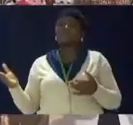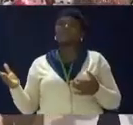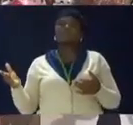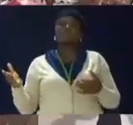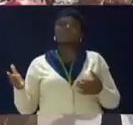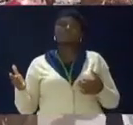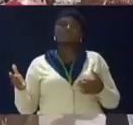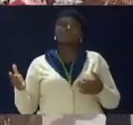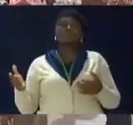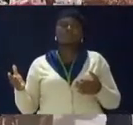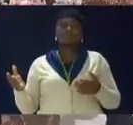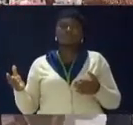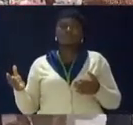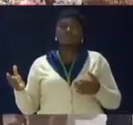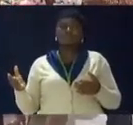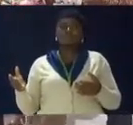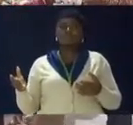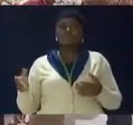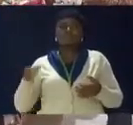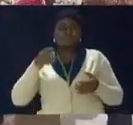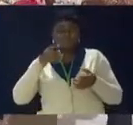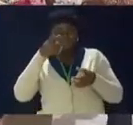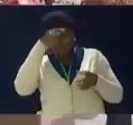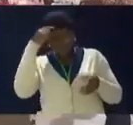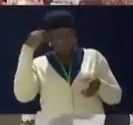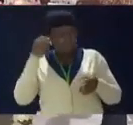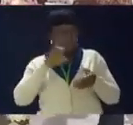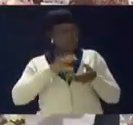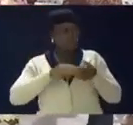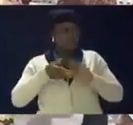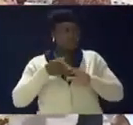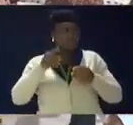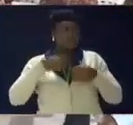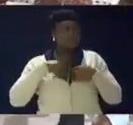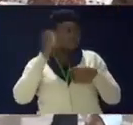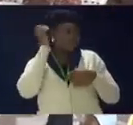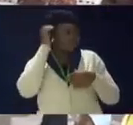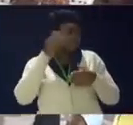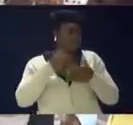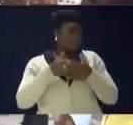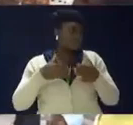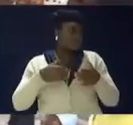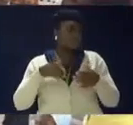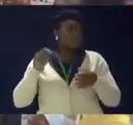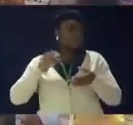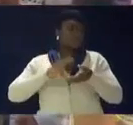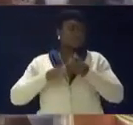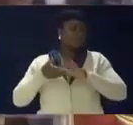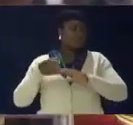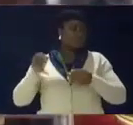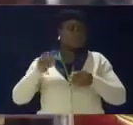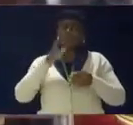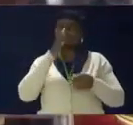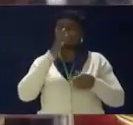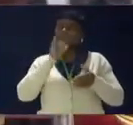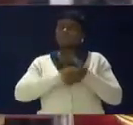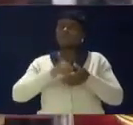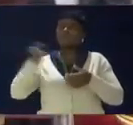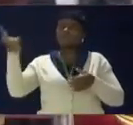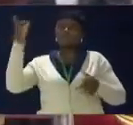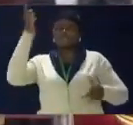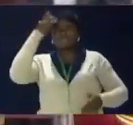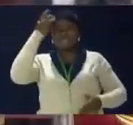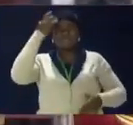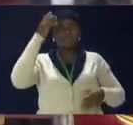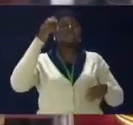based on a story you have heard before. The story of a woman who was sick, very